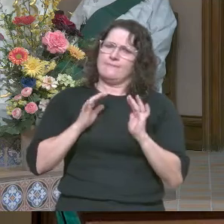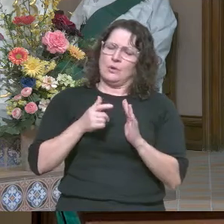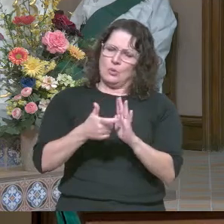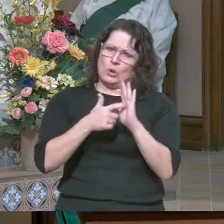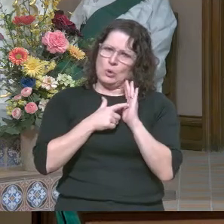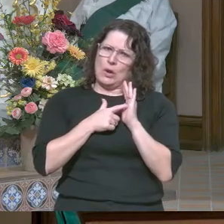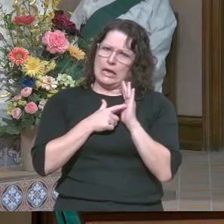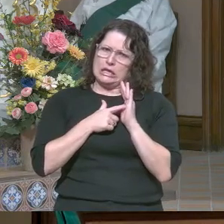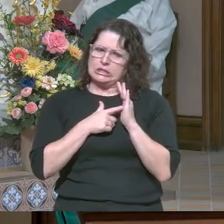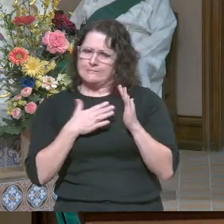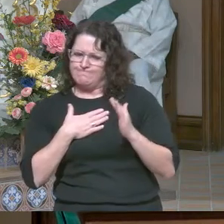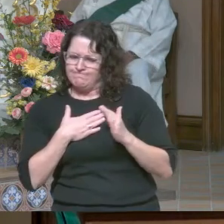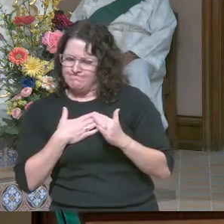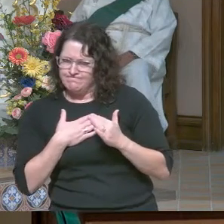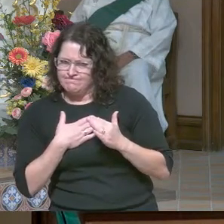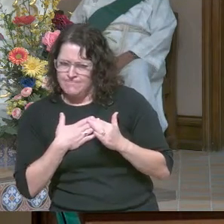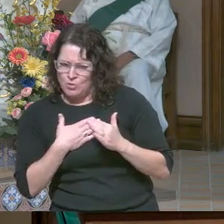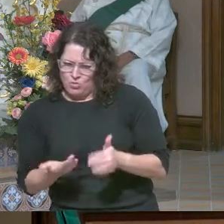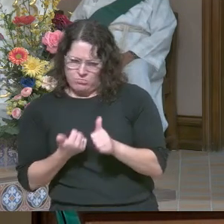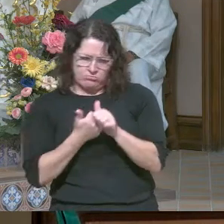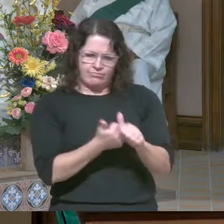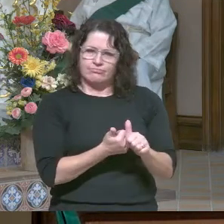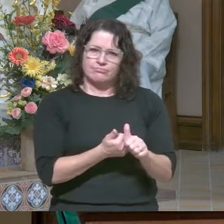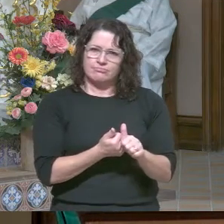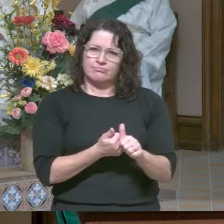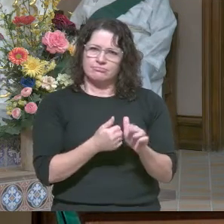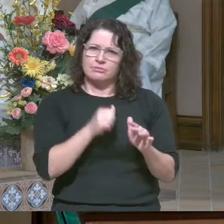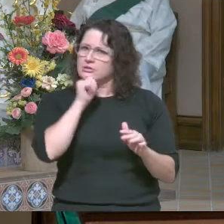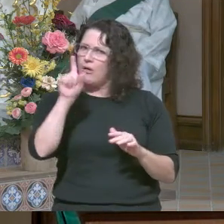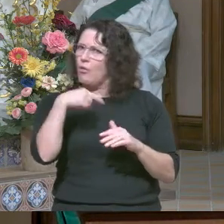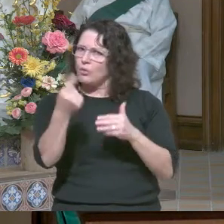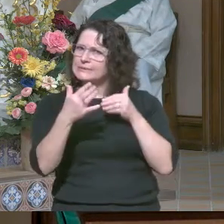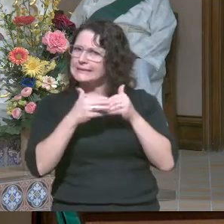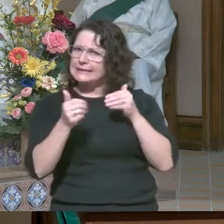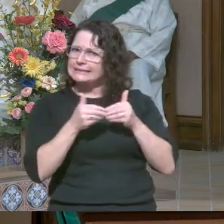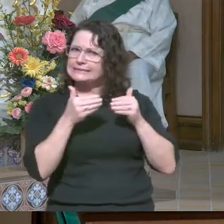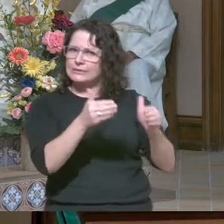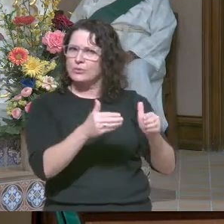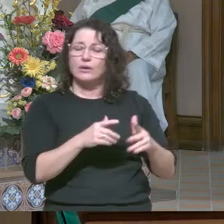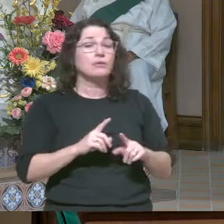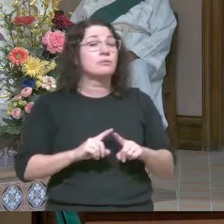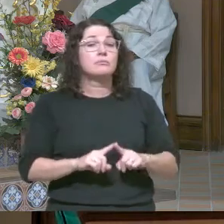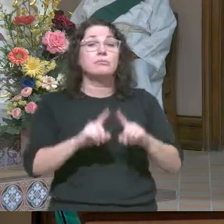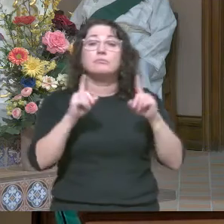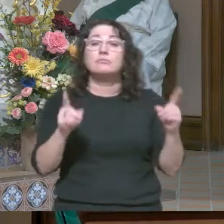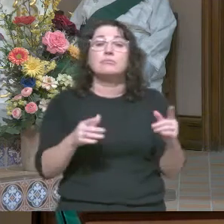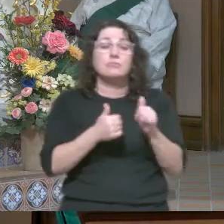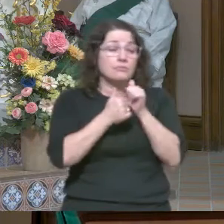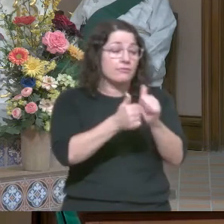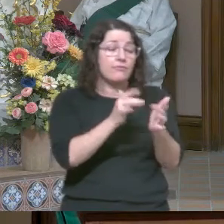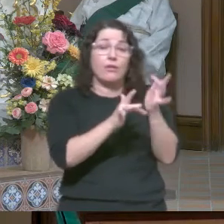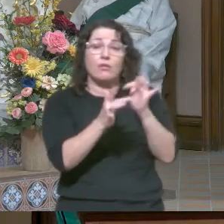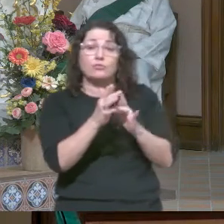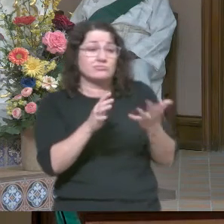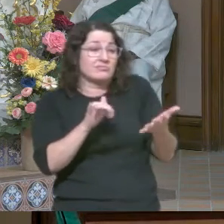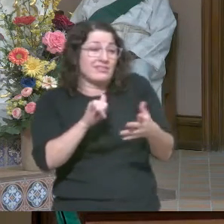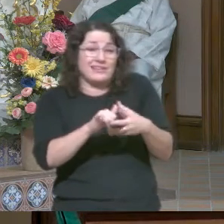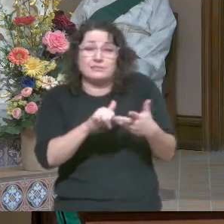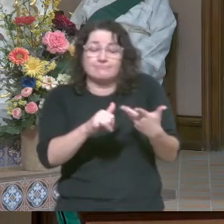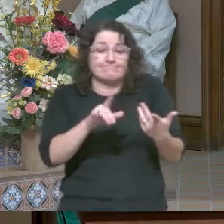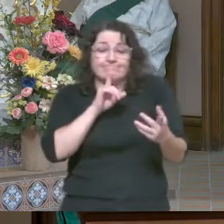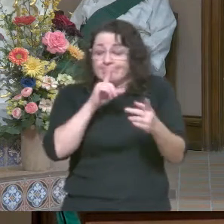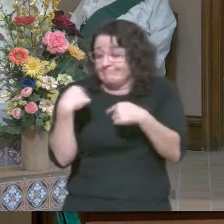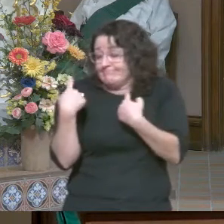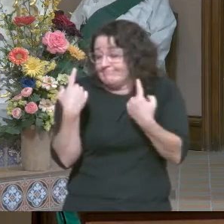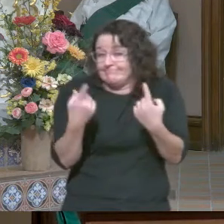thing, and it's what we're called to do. It's what Jesus does himself. It's what faithful Christians have